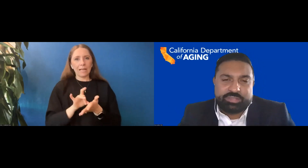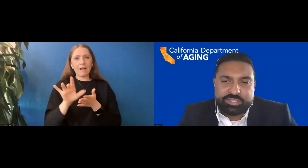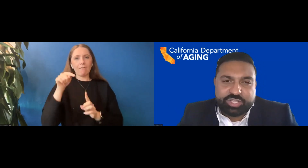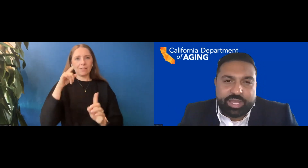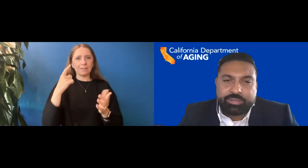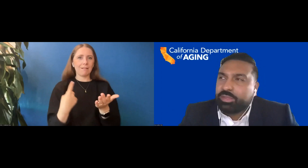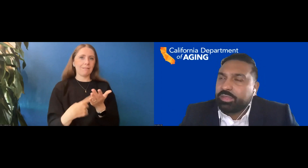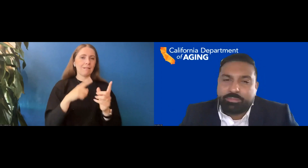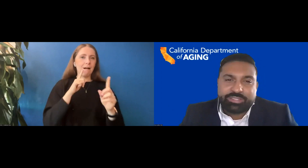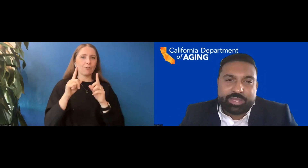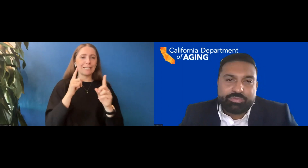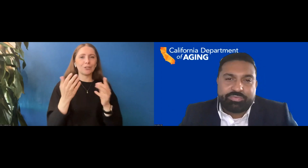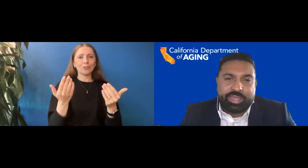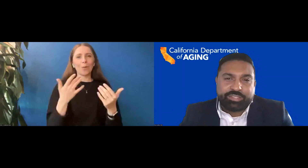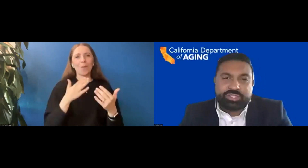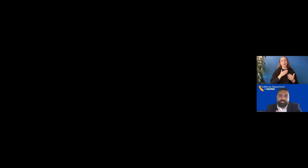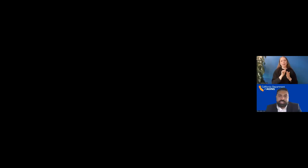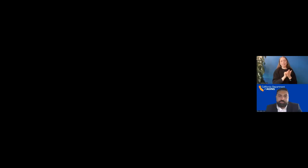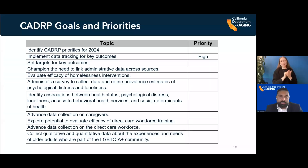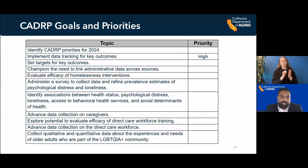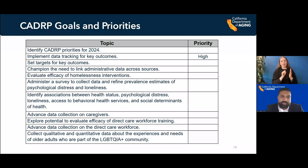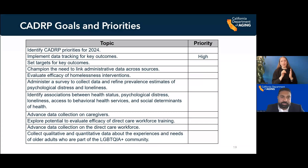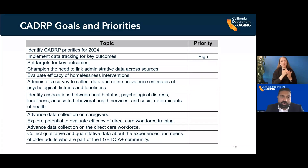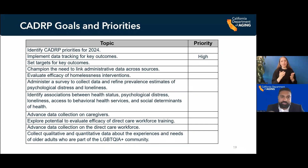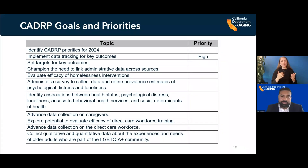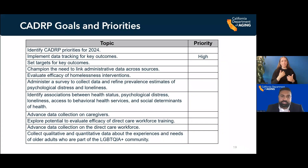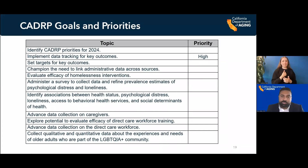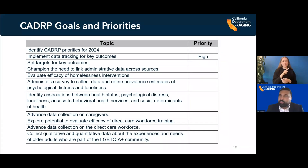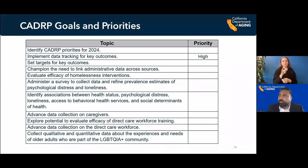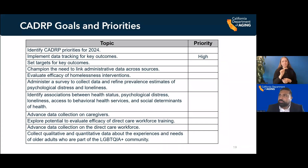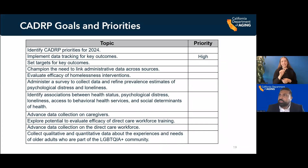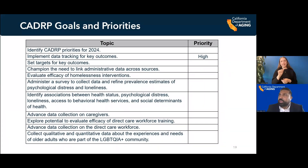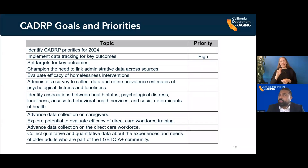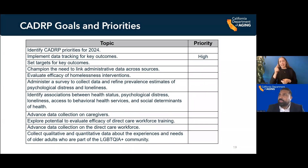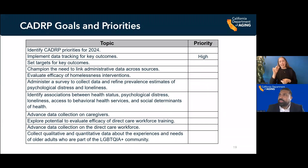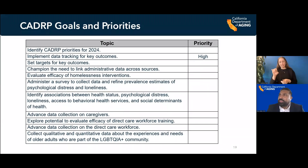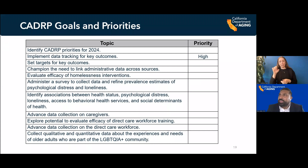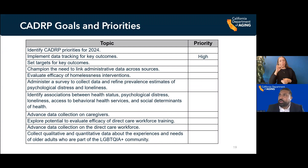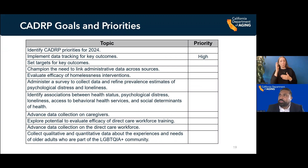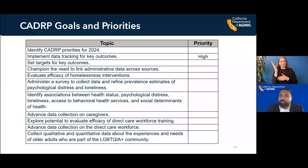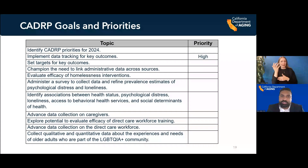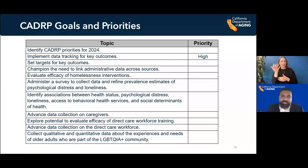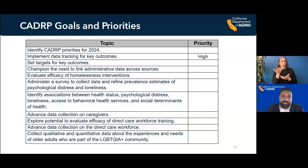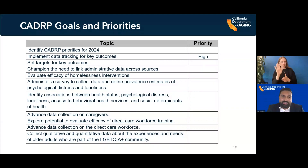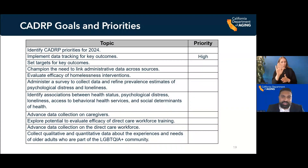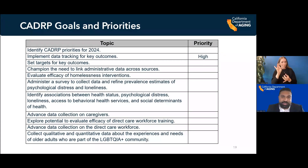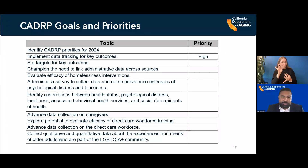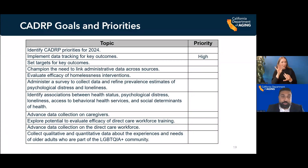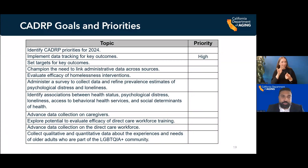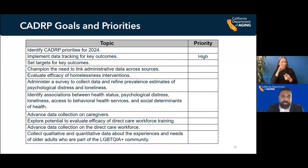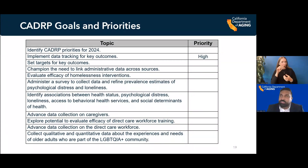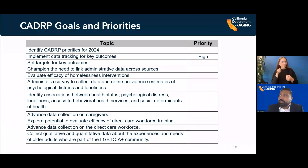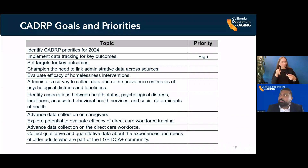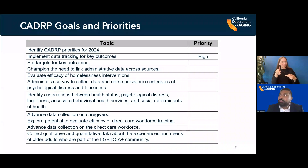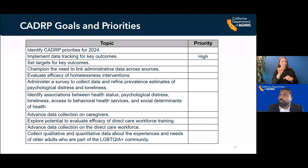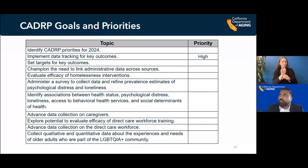this agenda item, myself, Angie, and Zia will present in some of our efforts and welcome your feedback and opportunities to